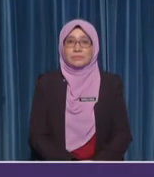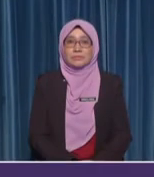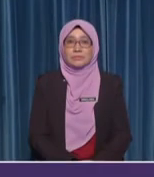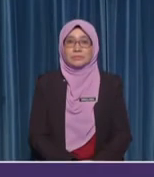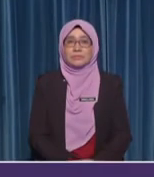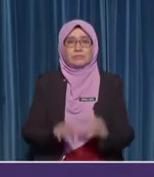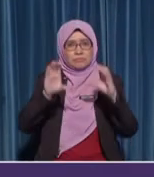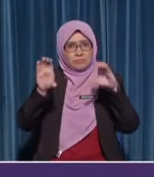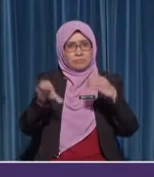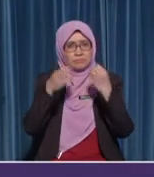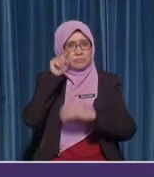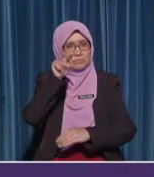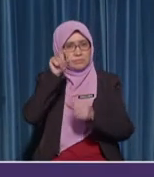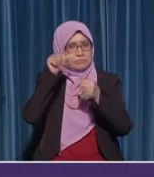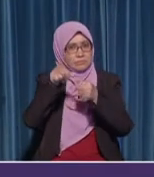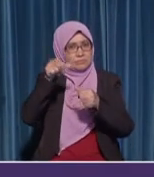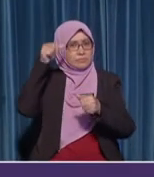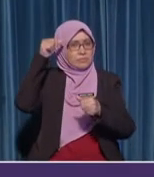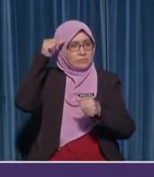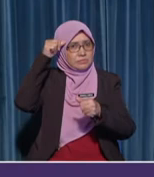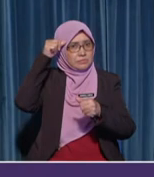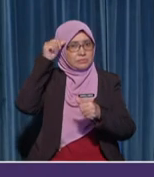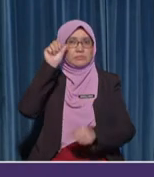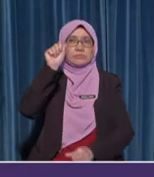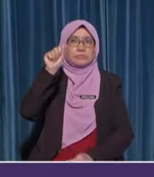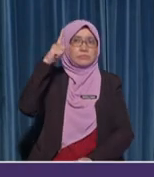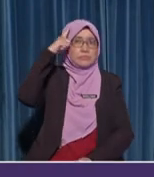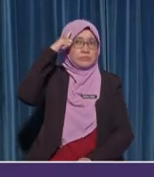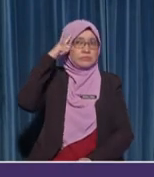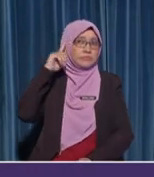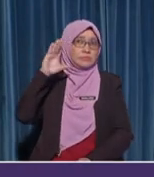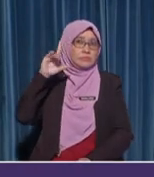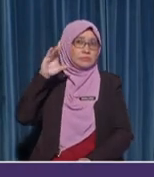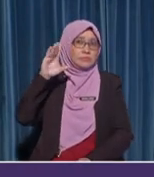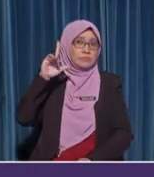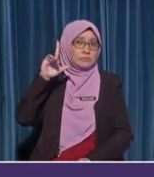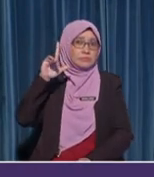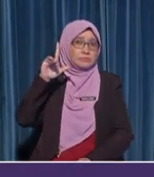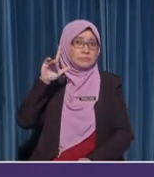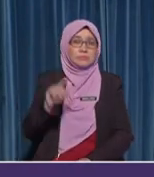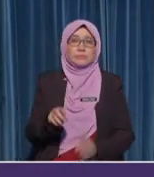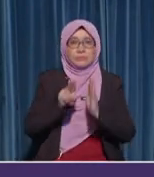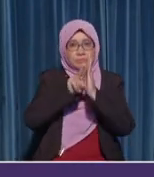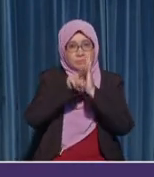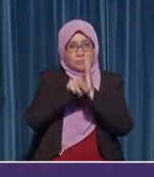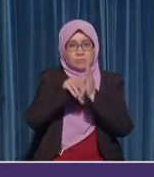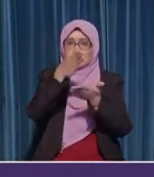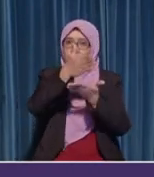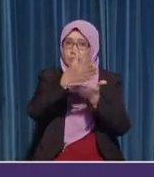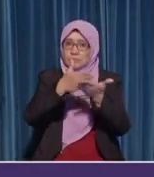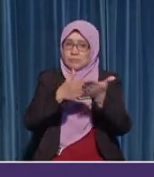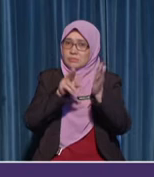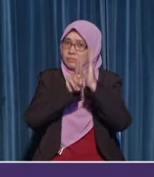Do you remember a quarter of an hour, a half hour,